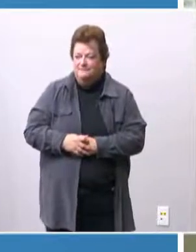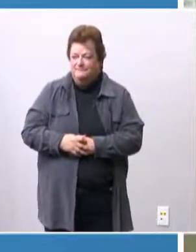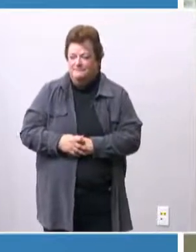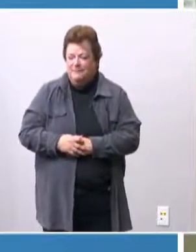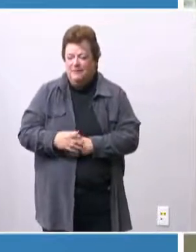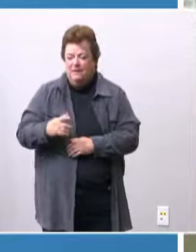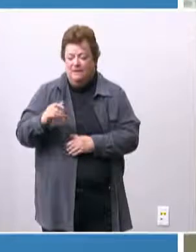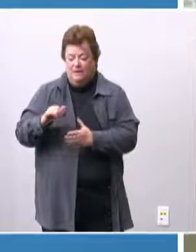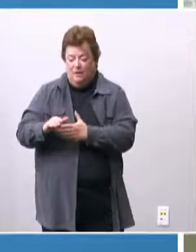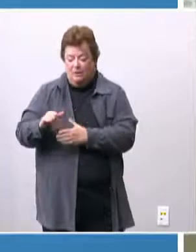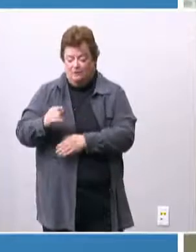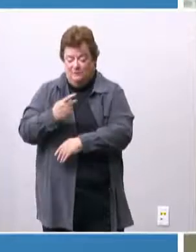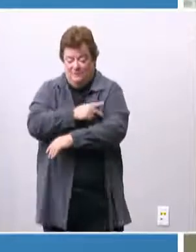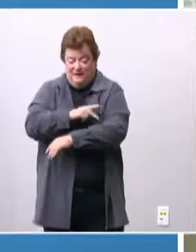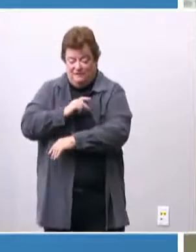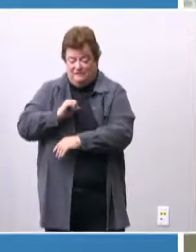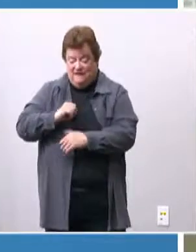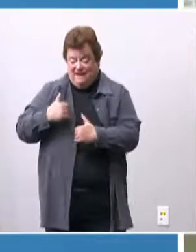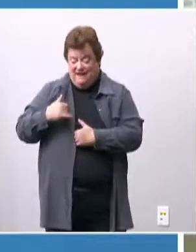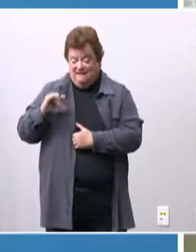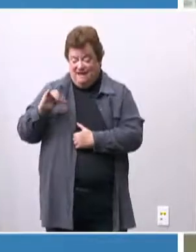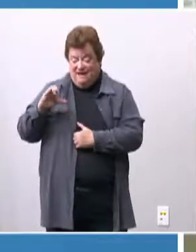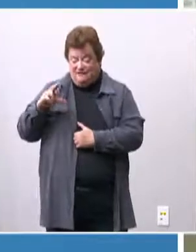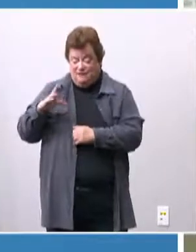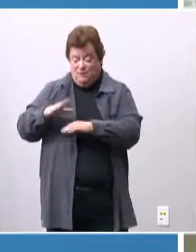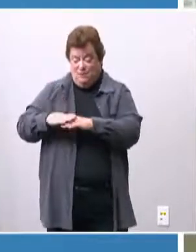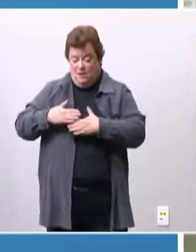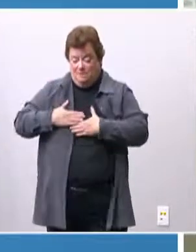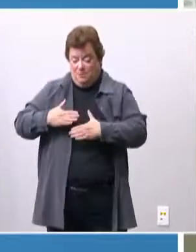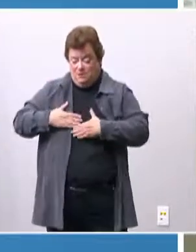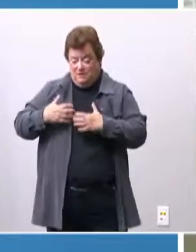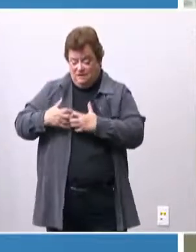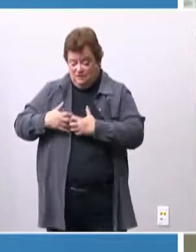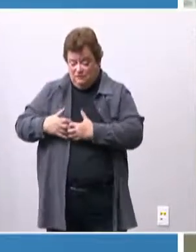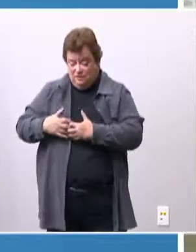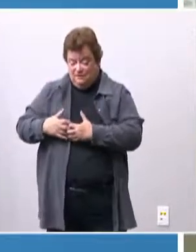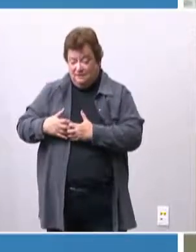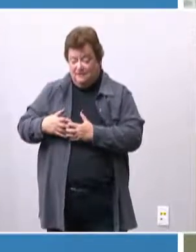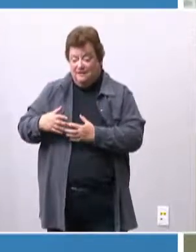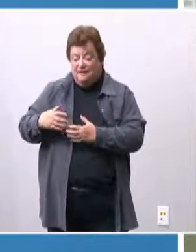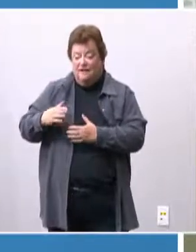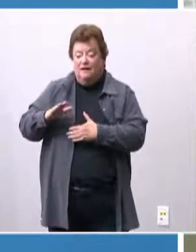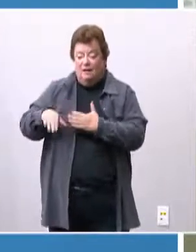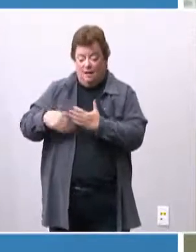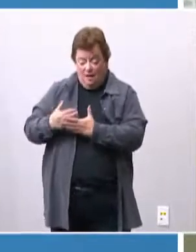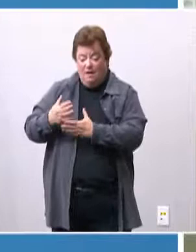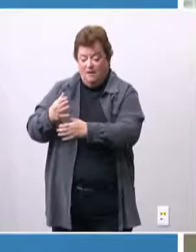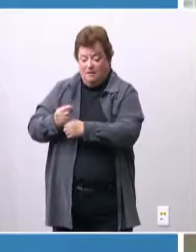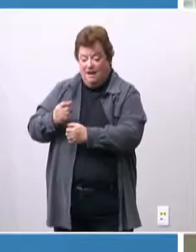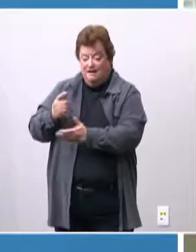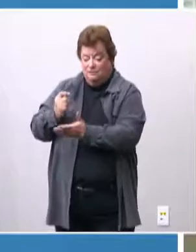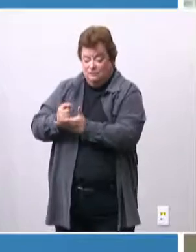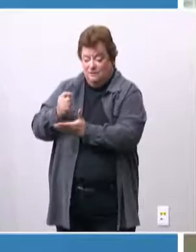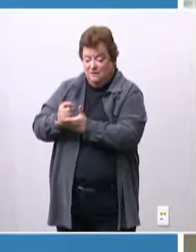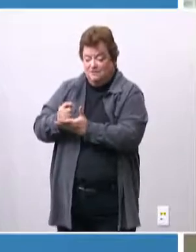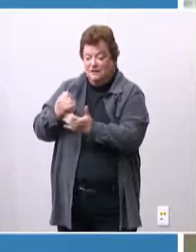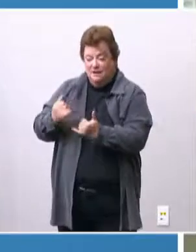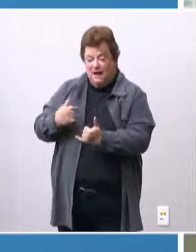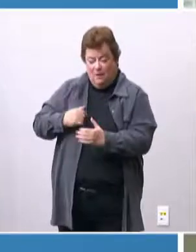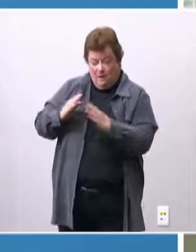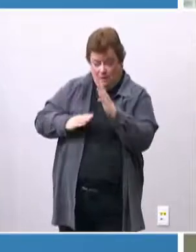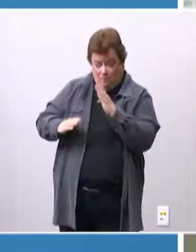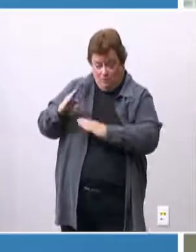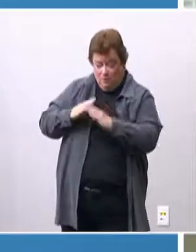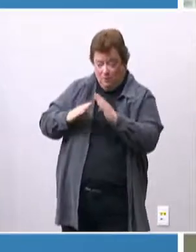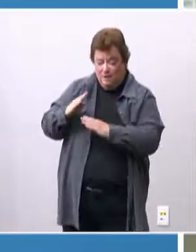in the ICU on ventilators all got those treatments, and every single one of them, I'm worried about whether they're